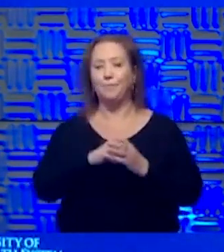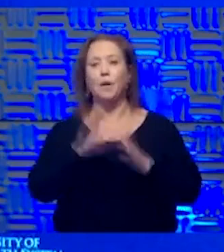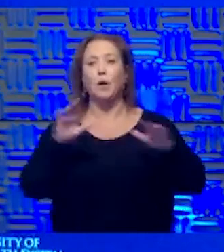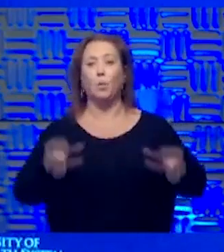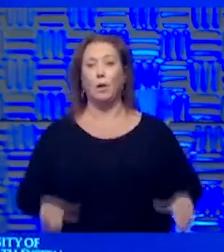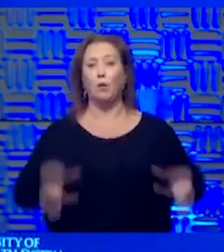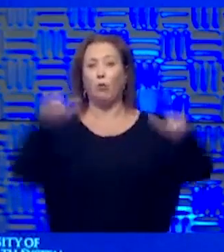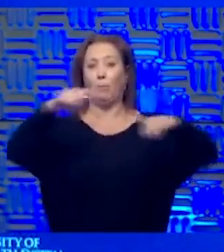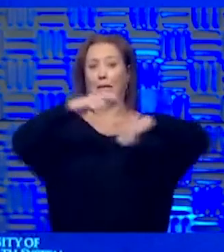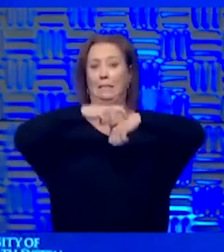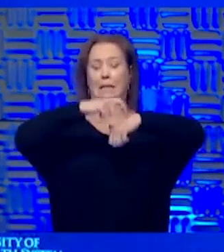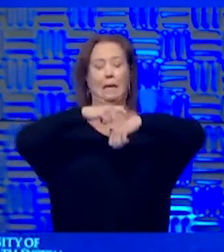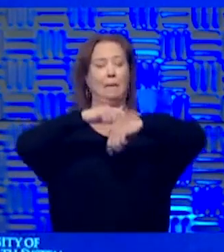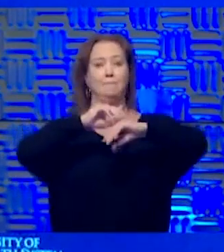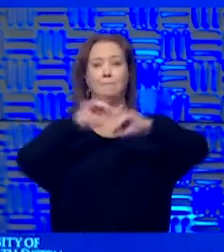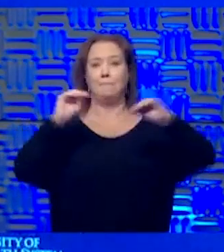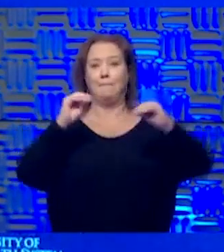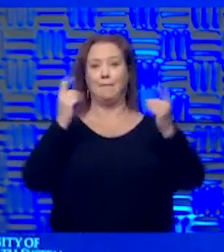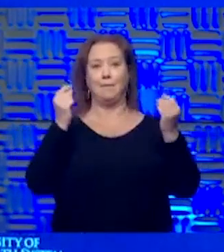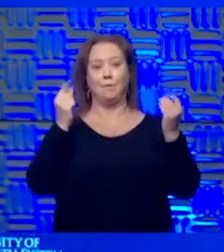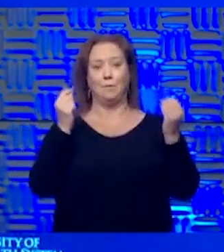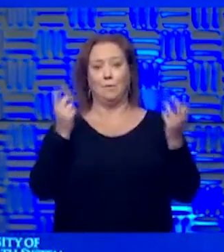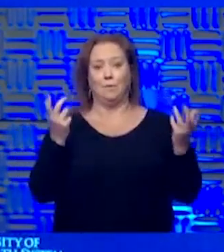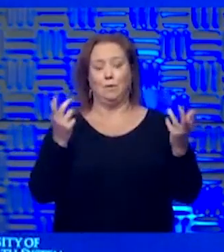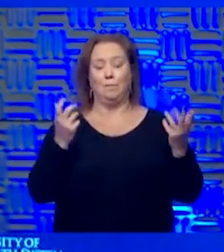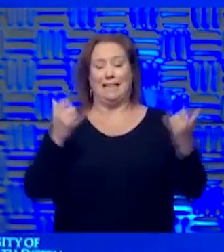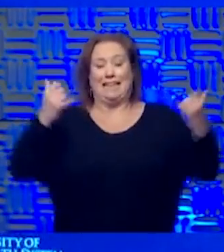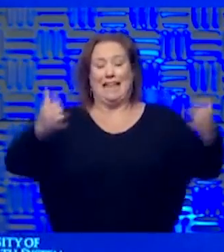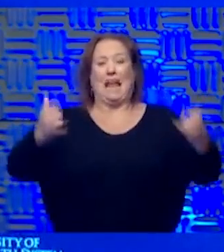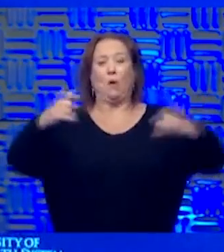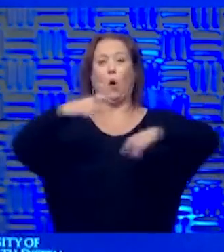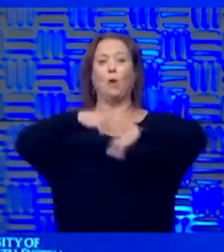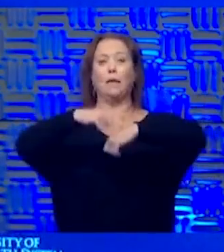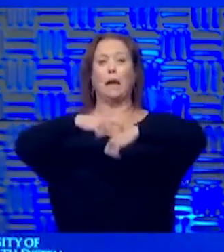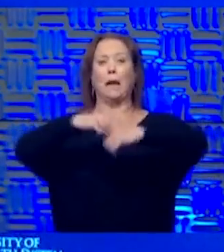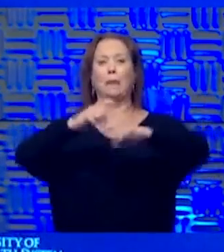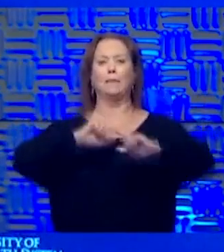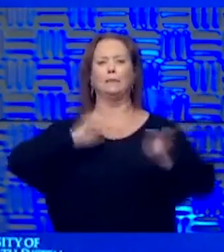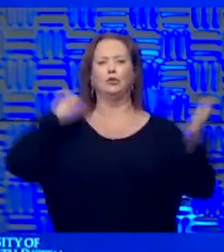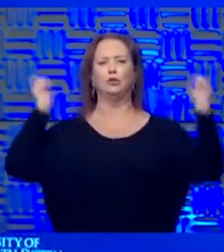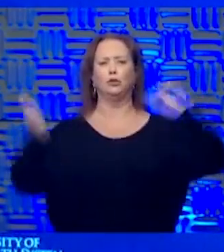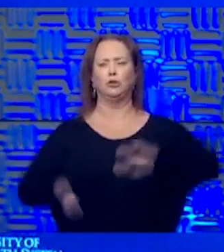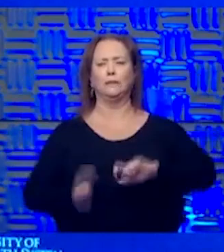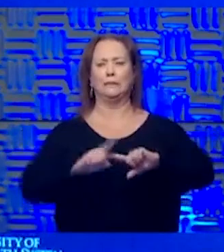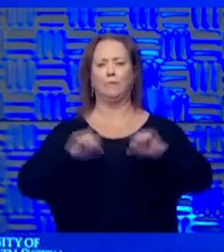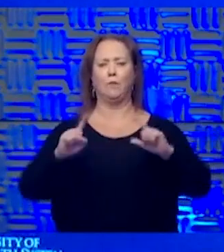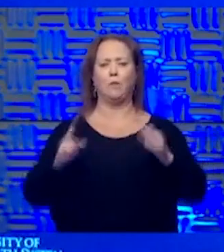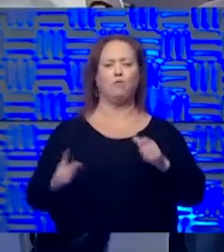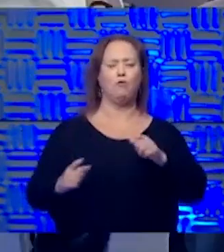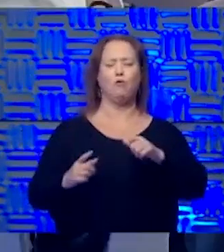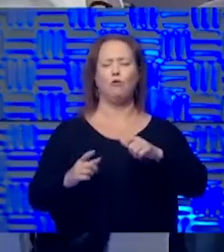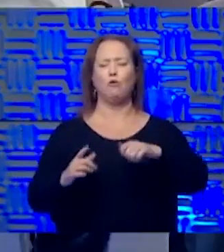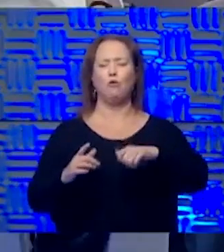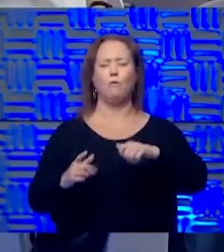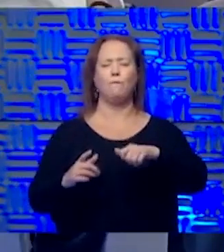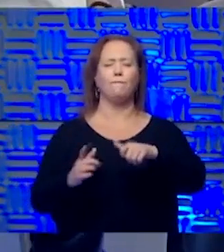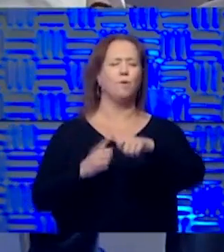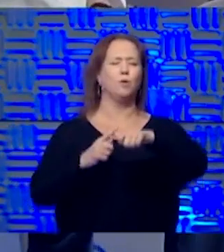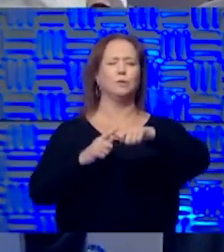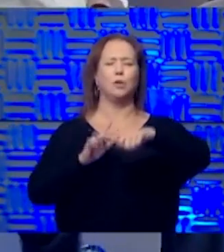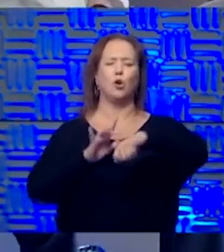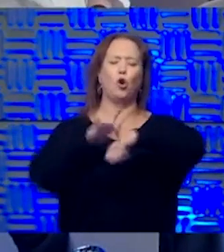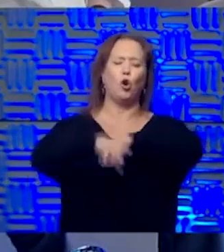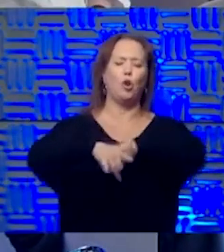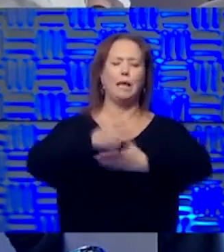up in an era where there was just nothing to do. It's so different today because those early interventions make all the difference. Right. So there are